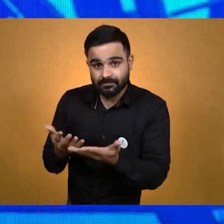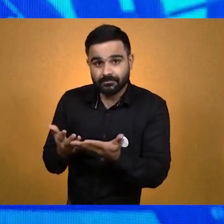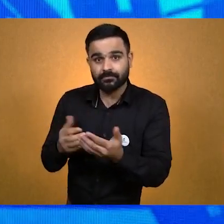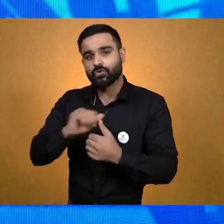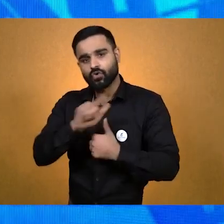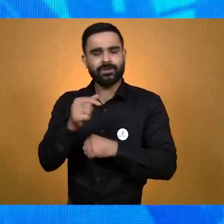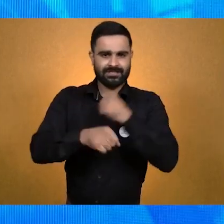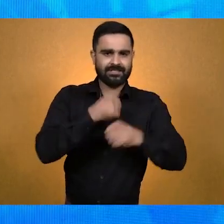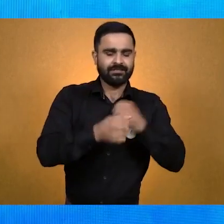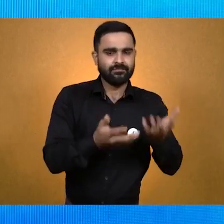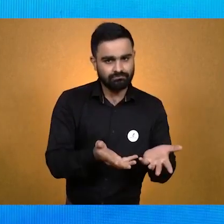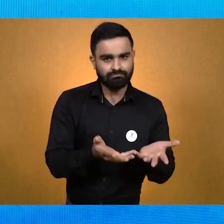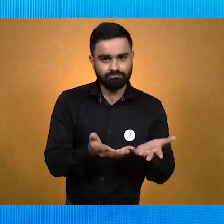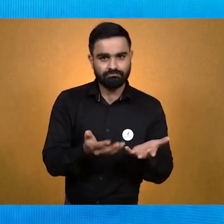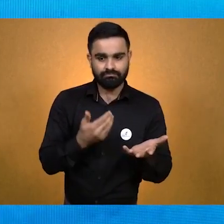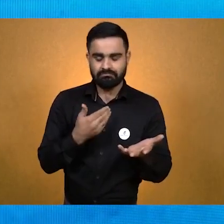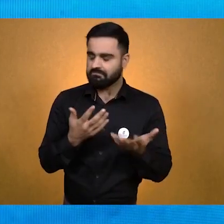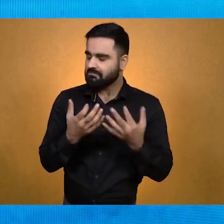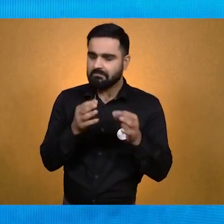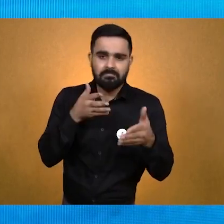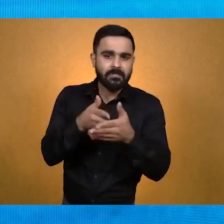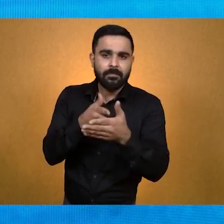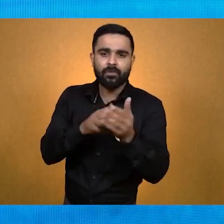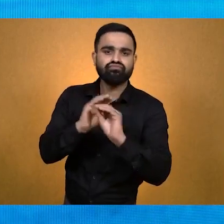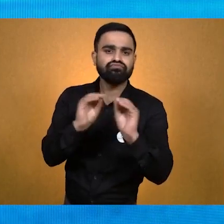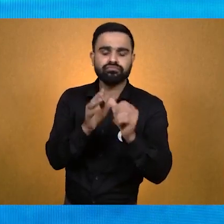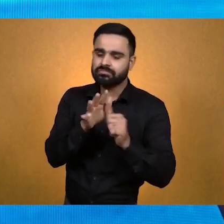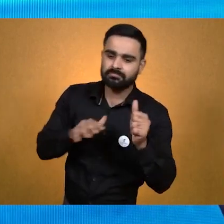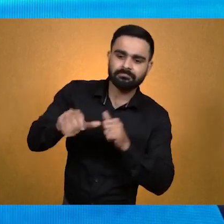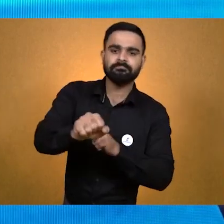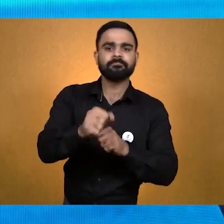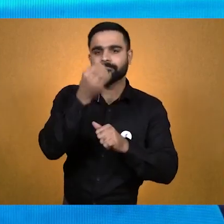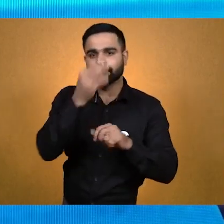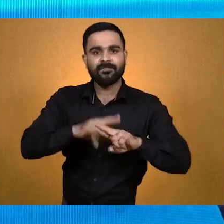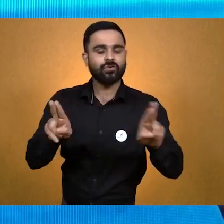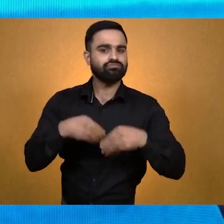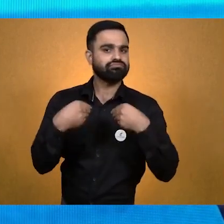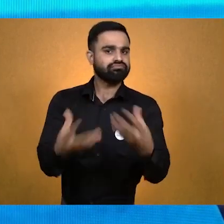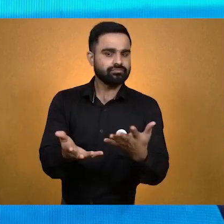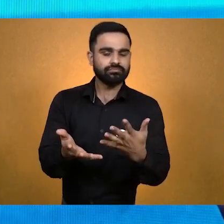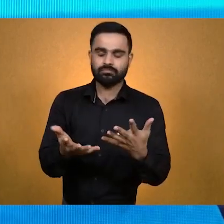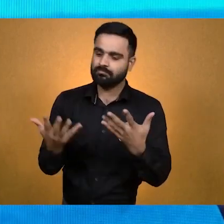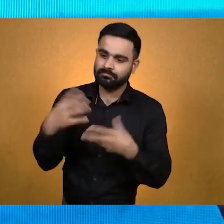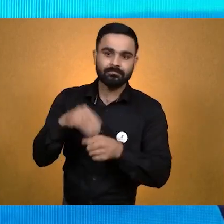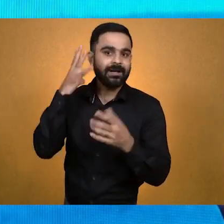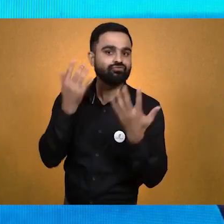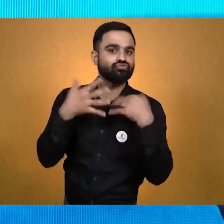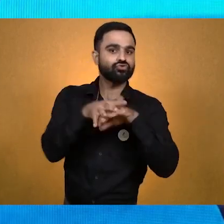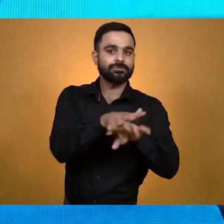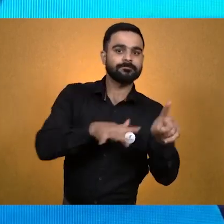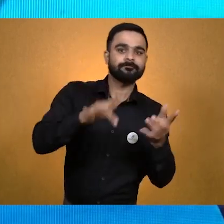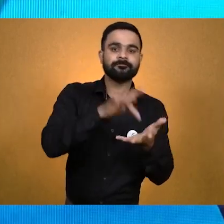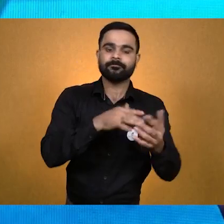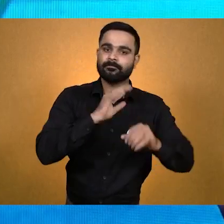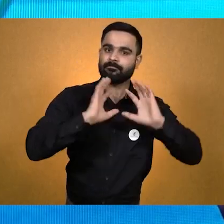sports in a friendly manner, mm-hmm. where they can be played by children in different fields,